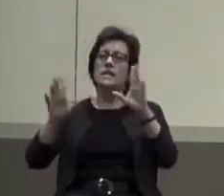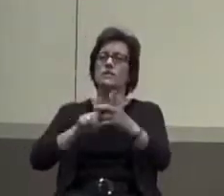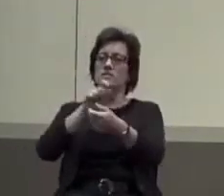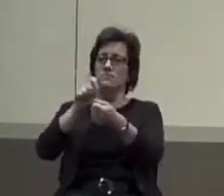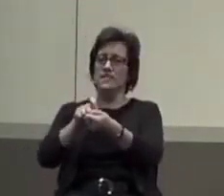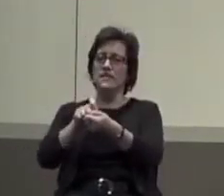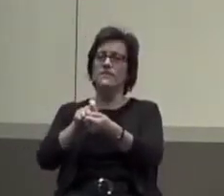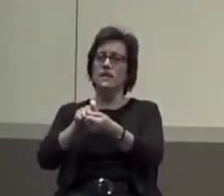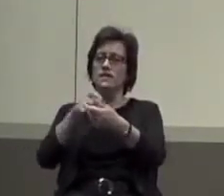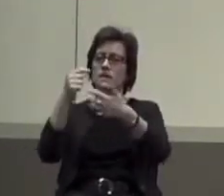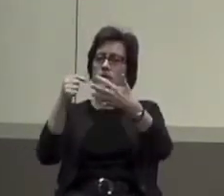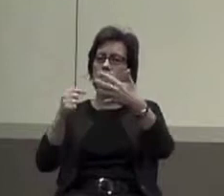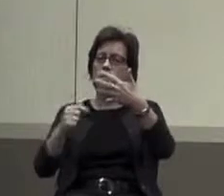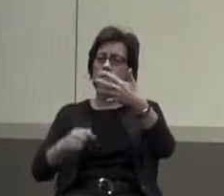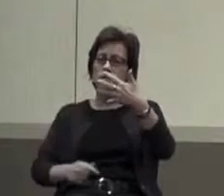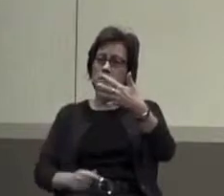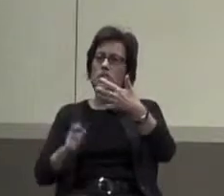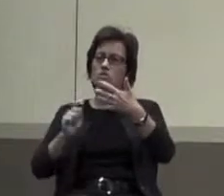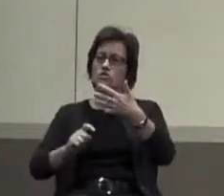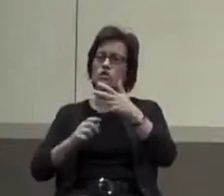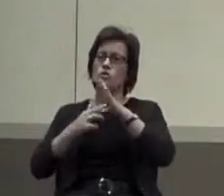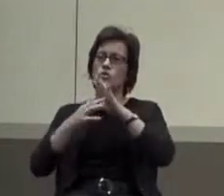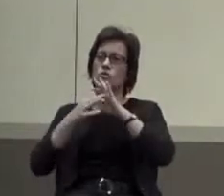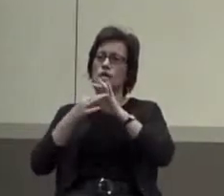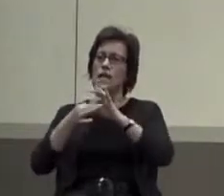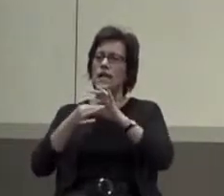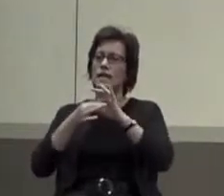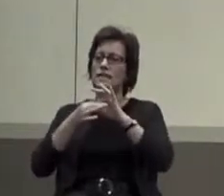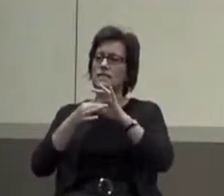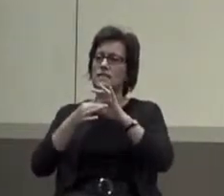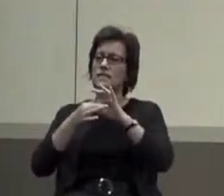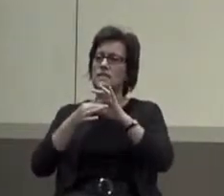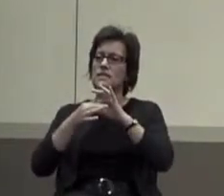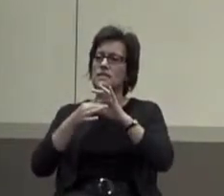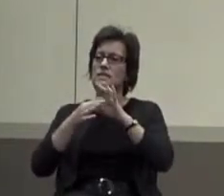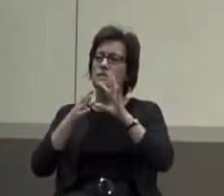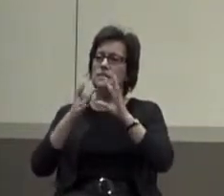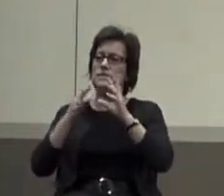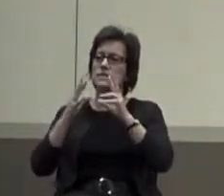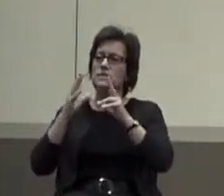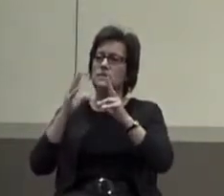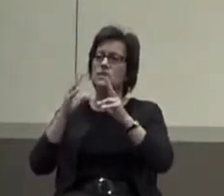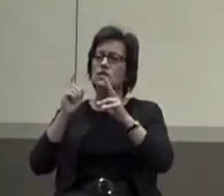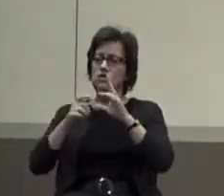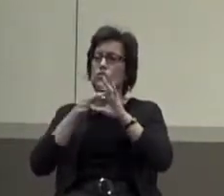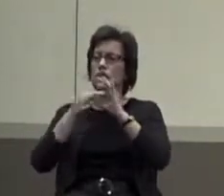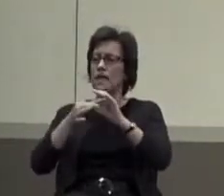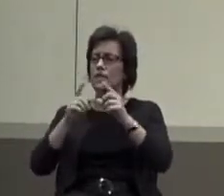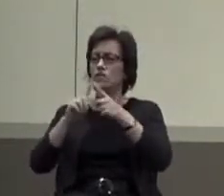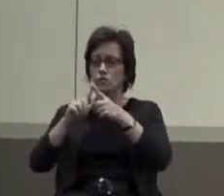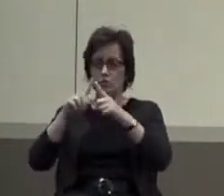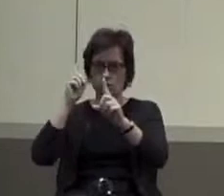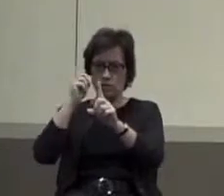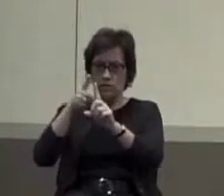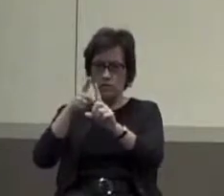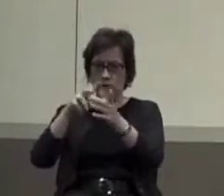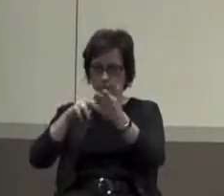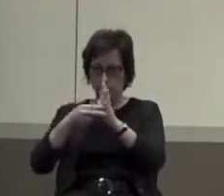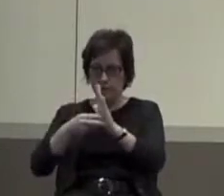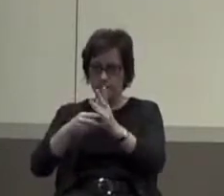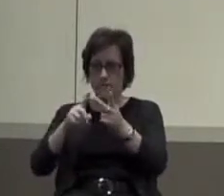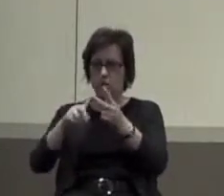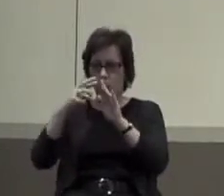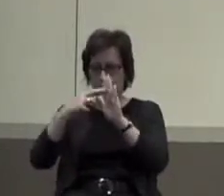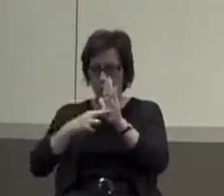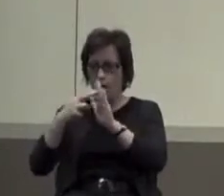relate in the purpose to, they should relate to the purpose, the rules, and the routines in your